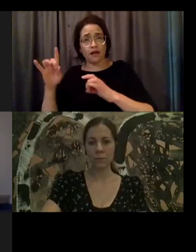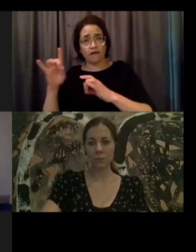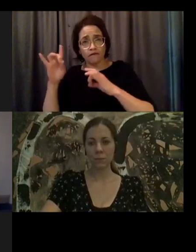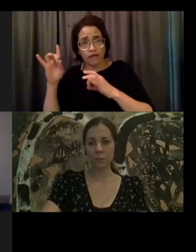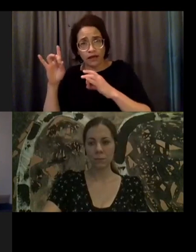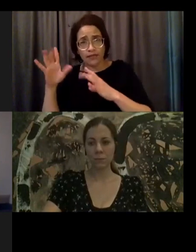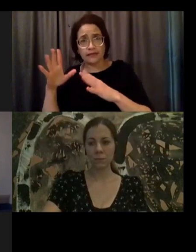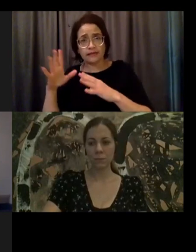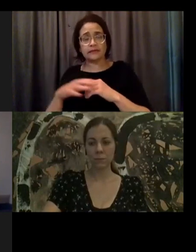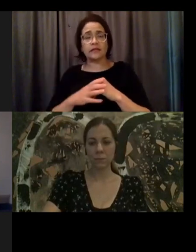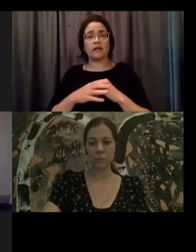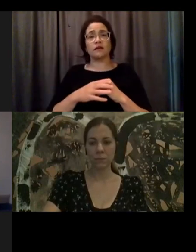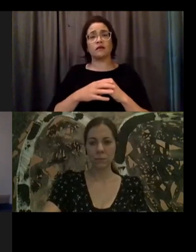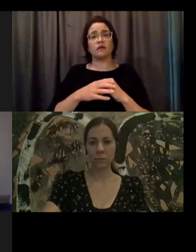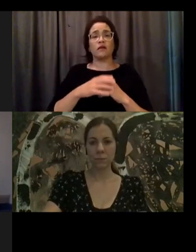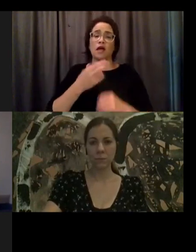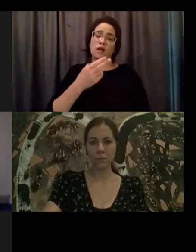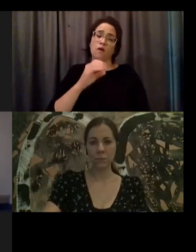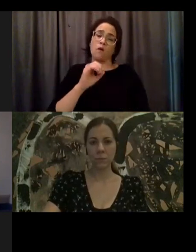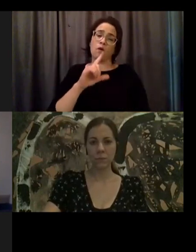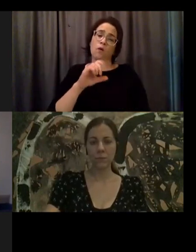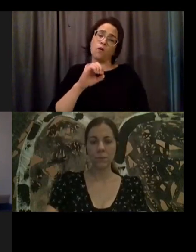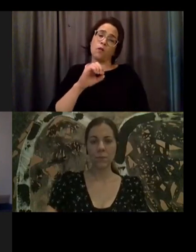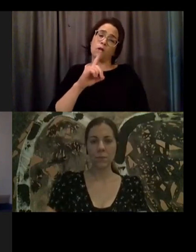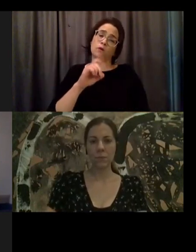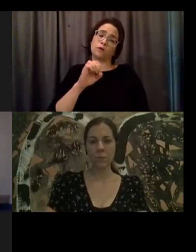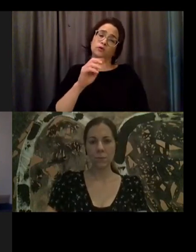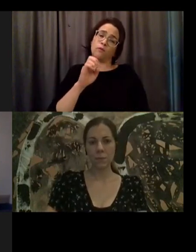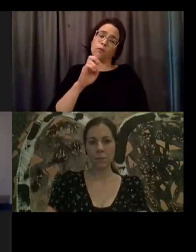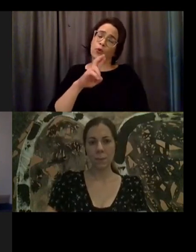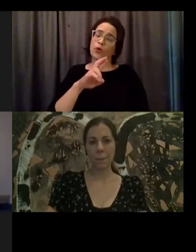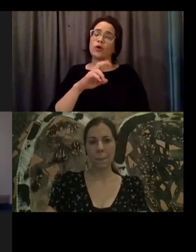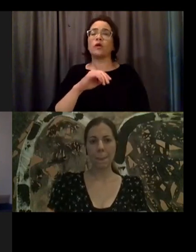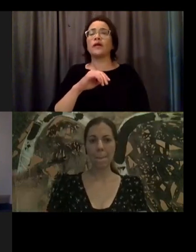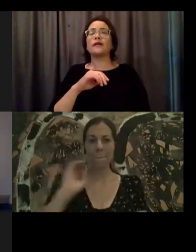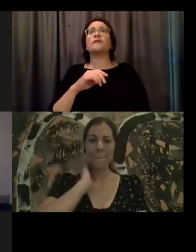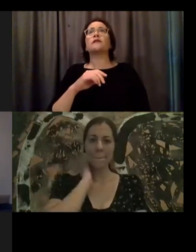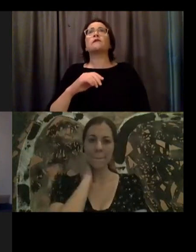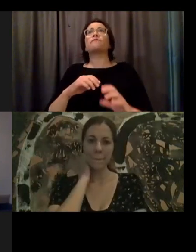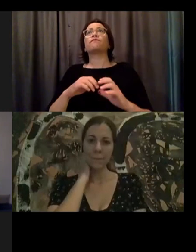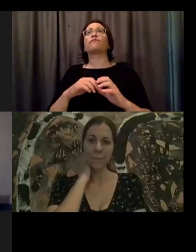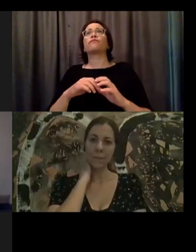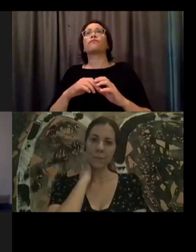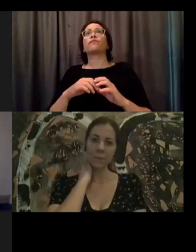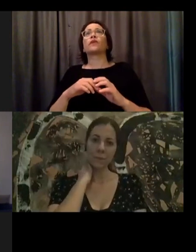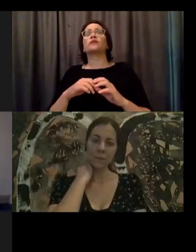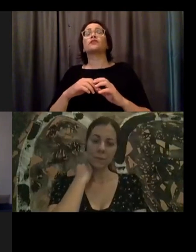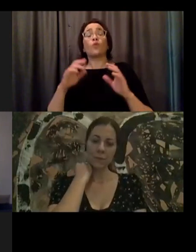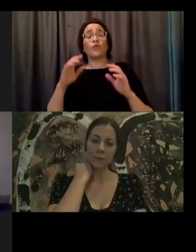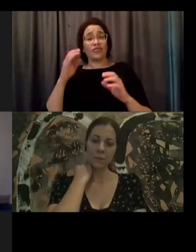toward, you know, into this umbrella of genocide. How do you think we can broaden our application of the term genocide?